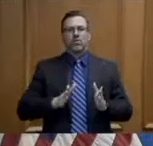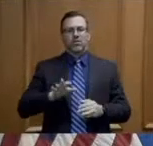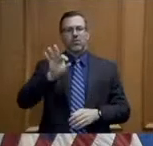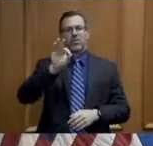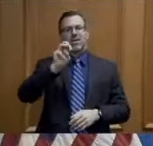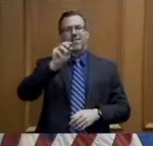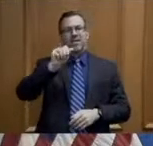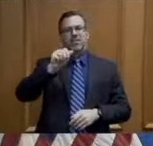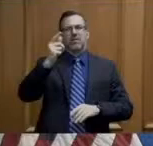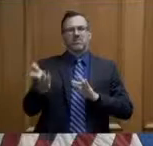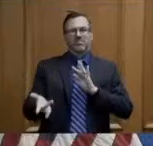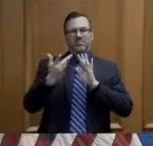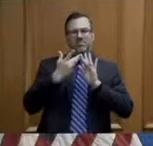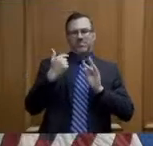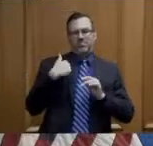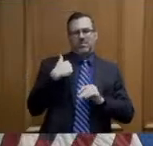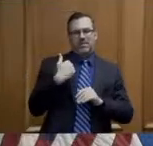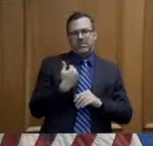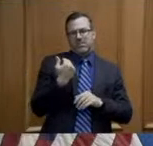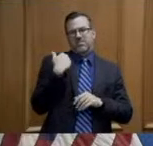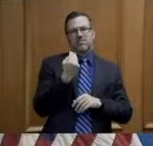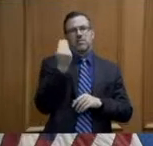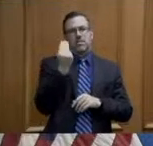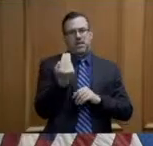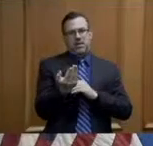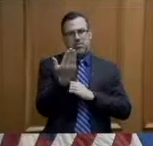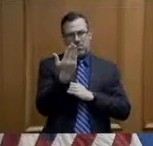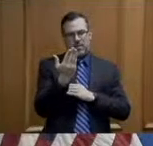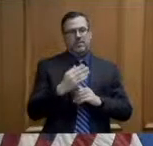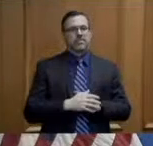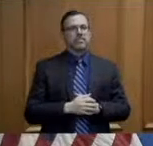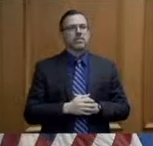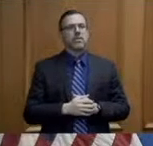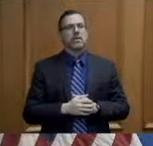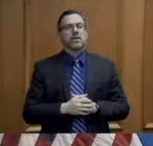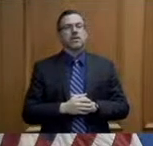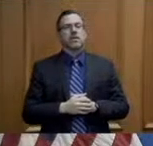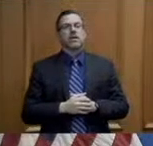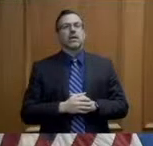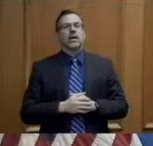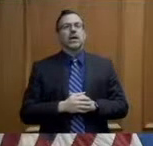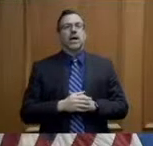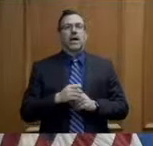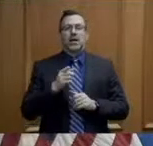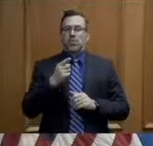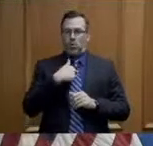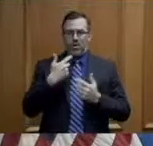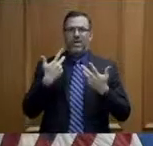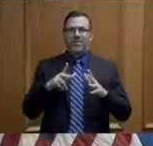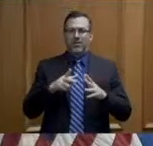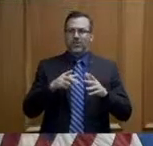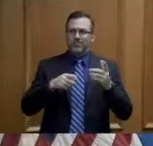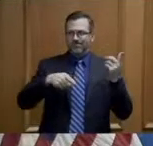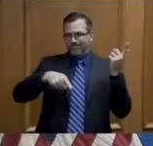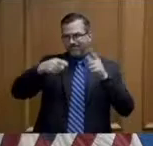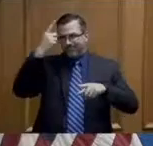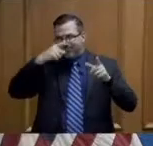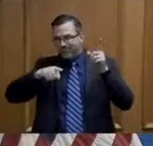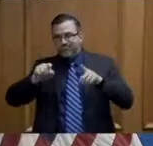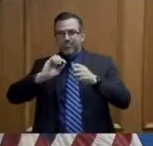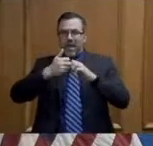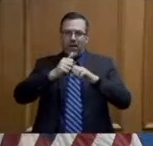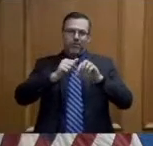Monday morning after the storms, which began the process of FEMA coordinating with